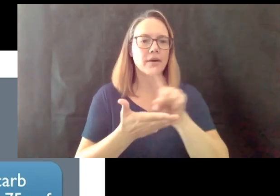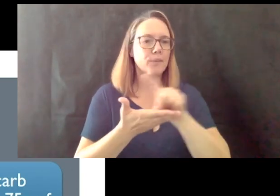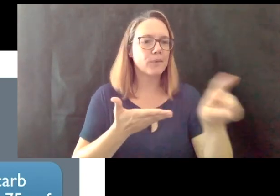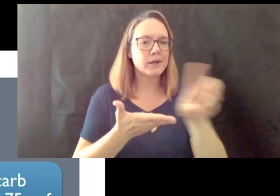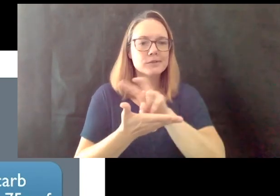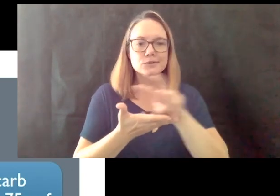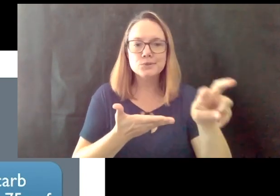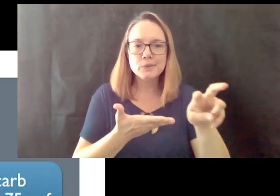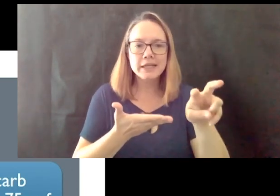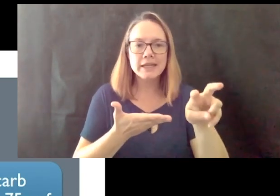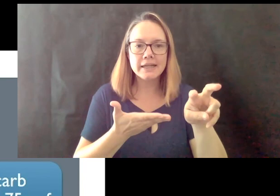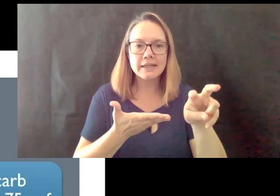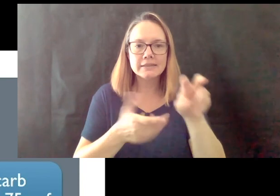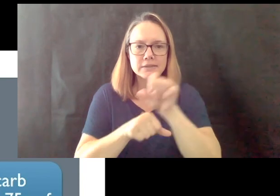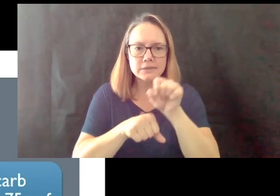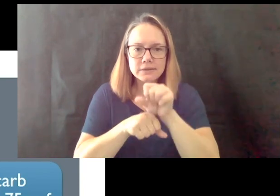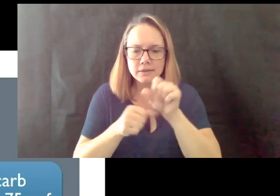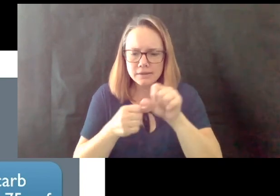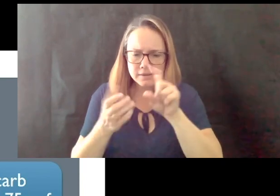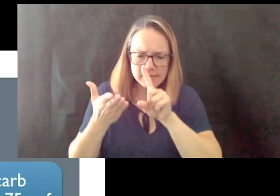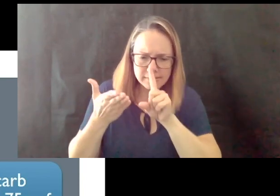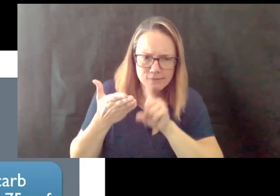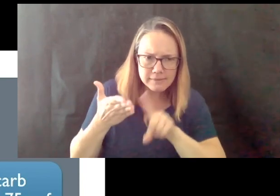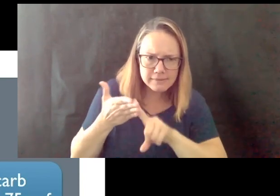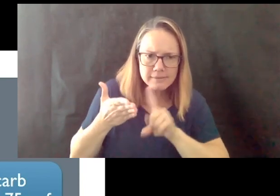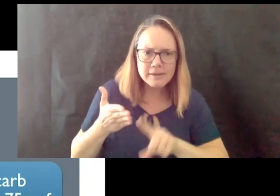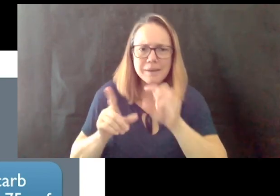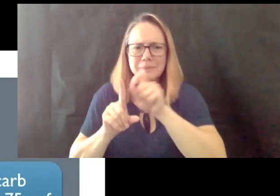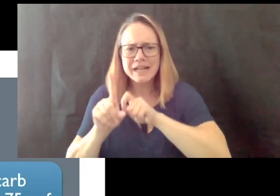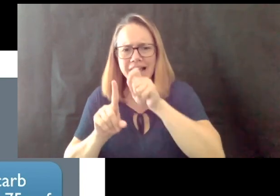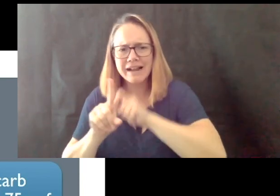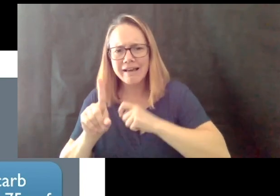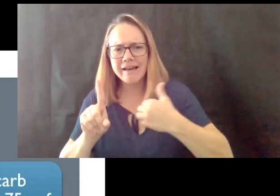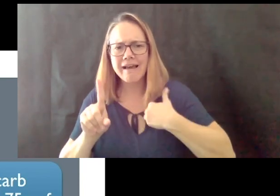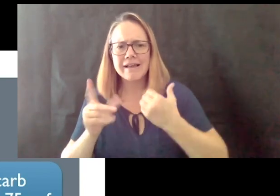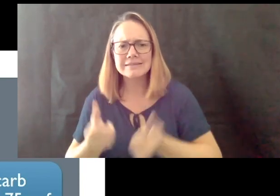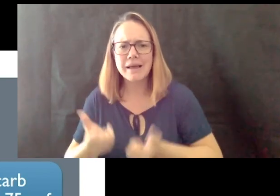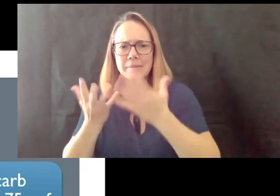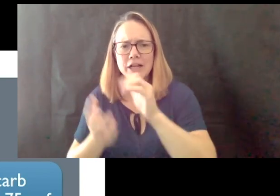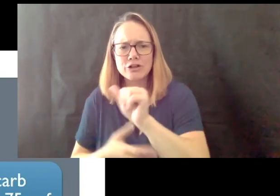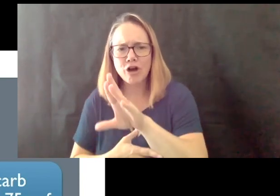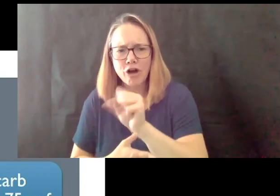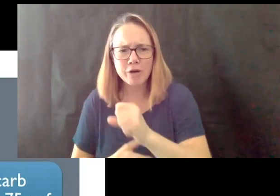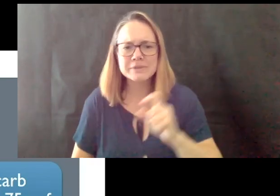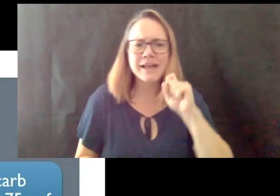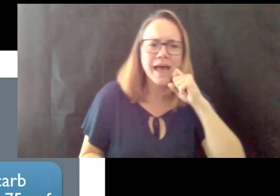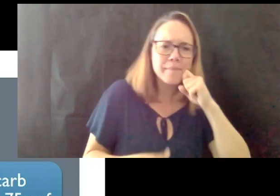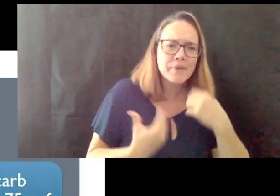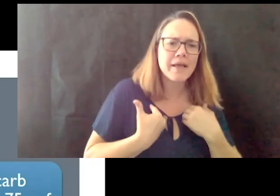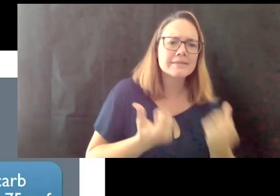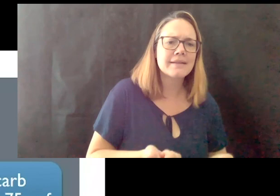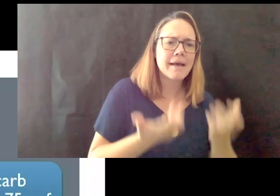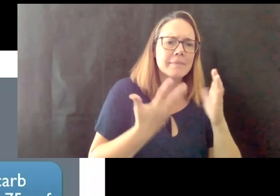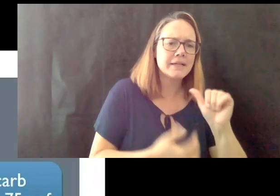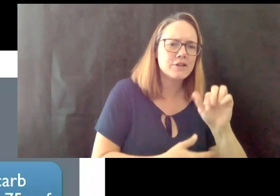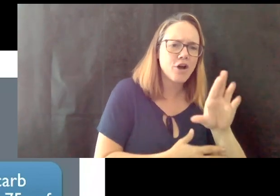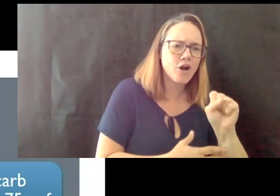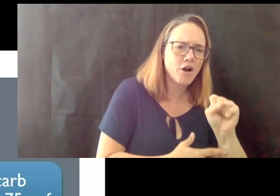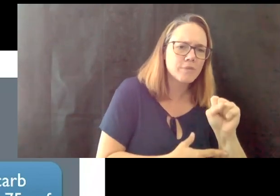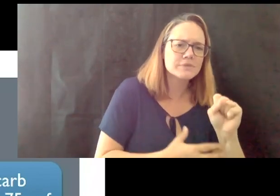automatic after time. And after a couple weeks of looking up how many carbs are in a banana or an apple, you